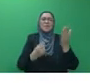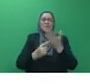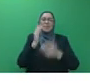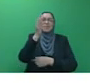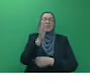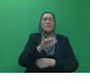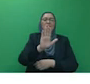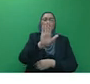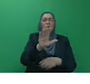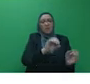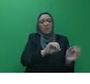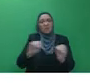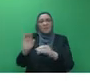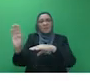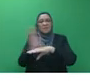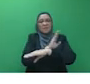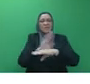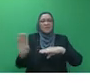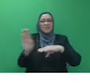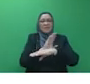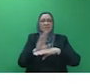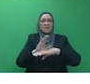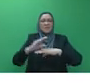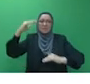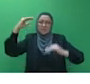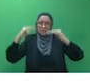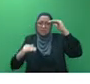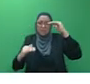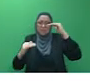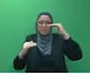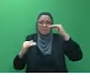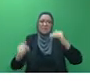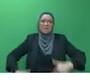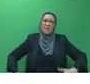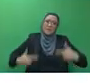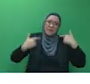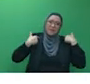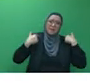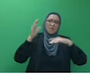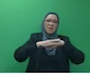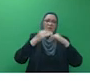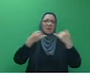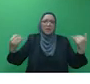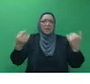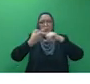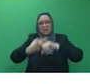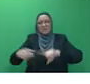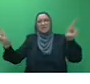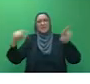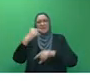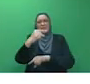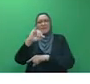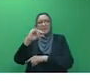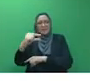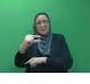terms of balance between life and online and the different types of gigs and you say as you move on in life you you may not want to be